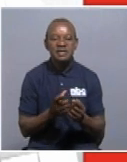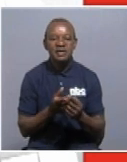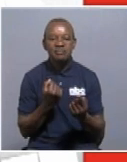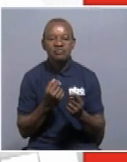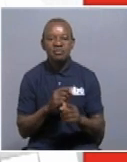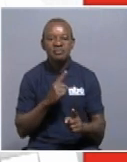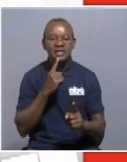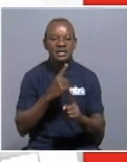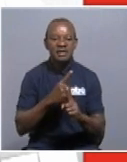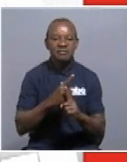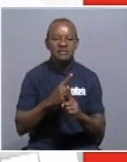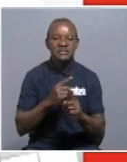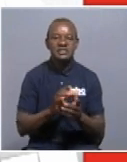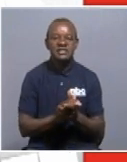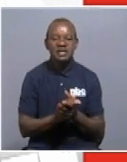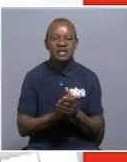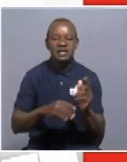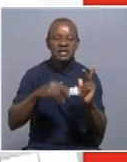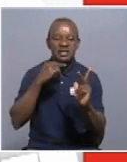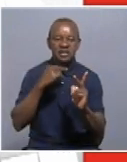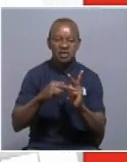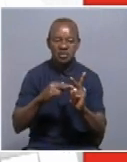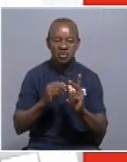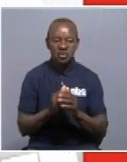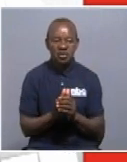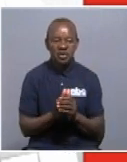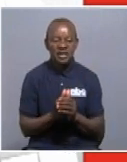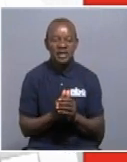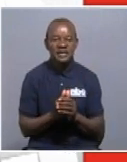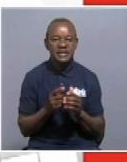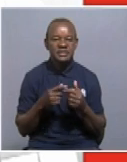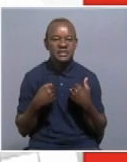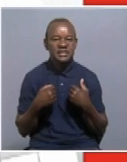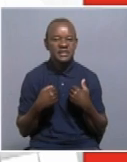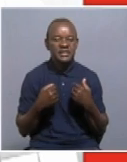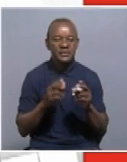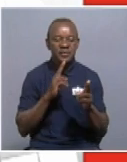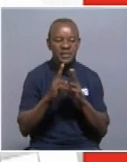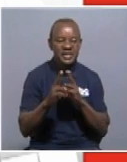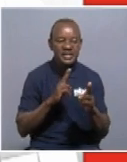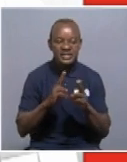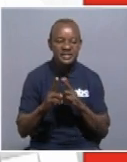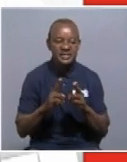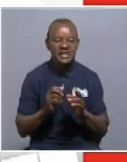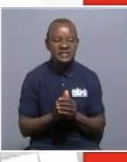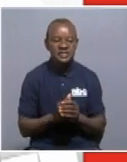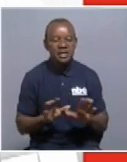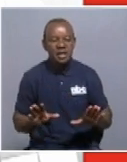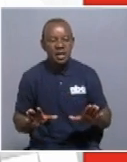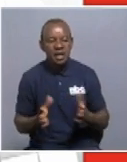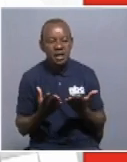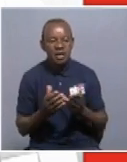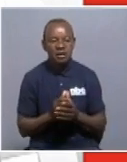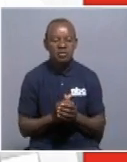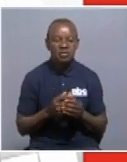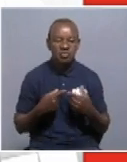Executive Director at the NBC COVID-19 update show to shed more light on this matter. So as